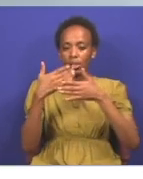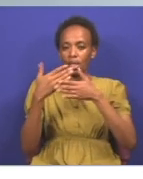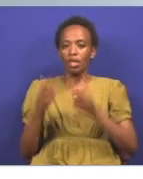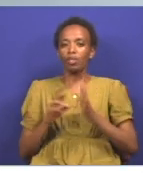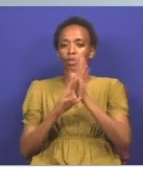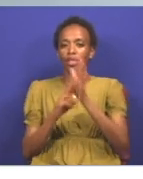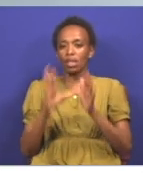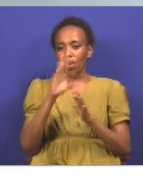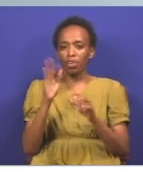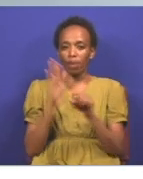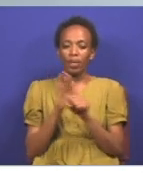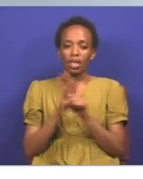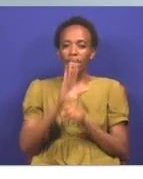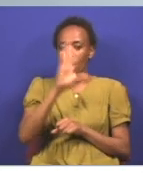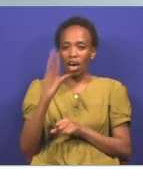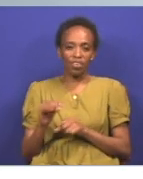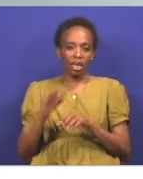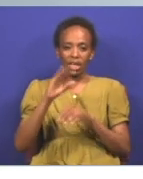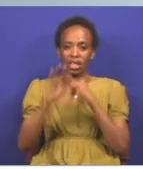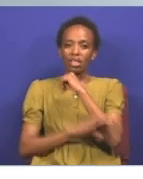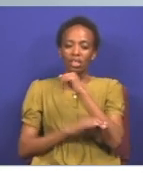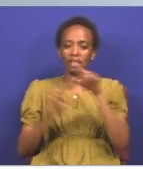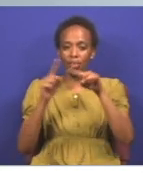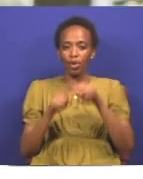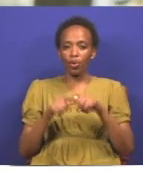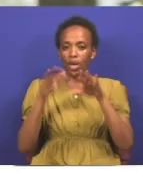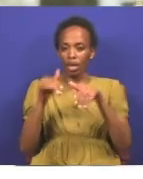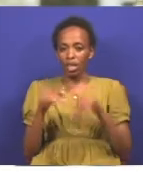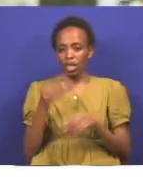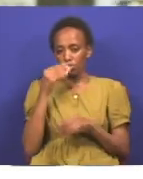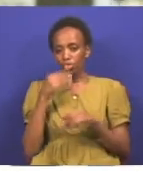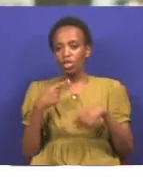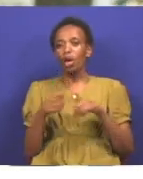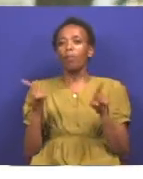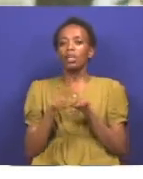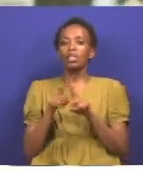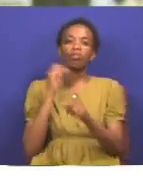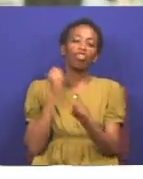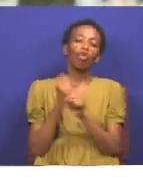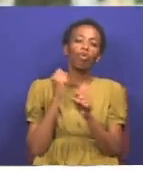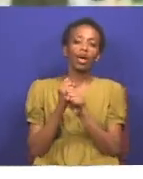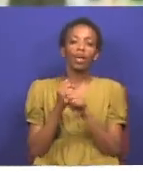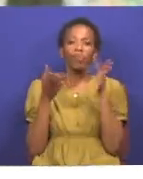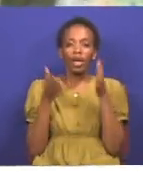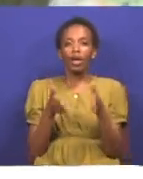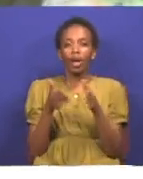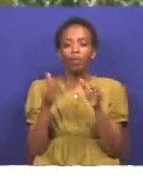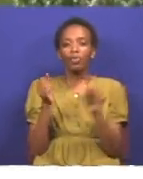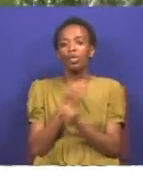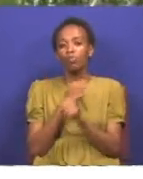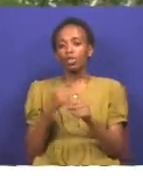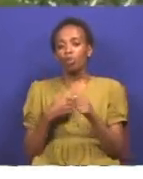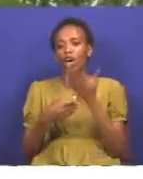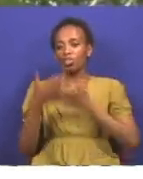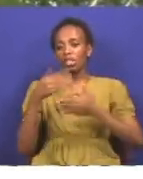Africa. Most African countries depend on agriculture not only for food but also for work, and therefore there can be no discussions